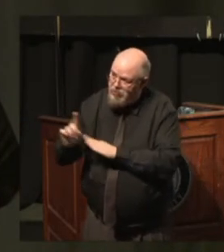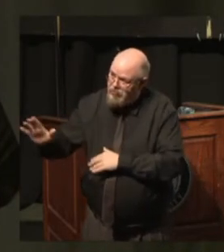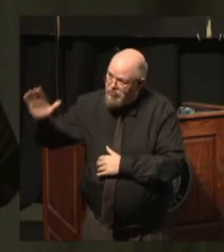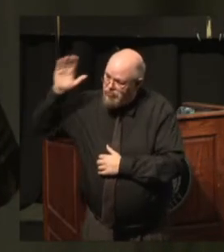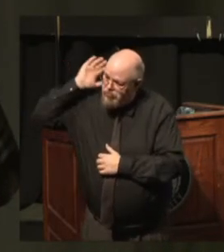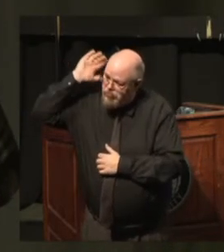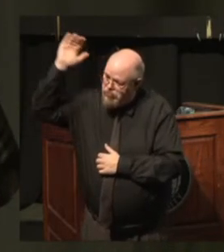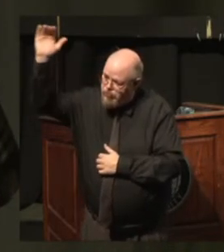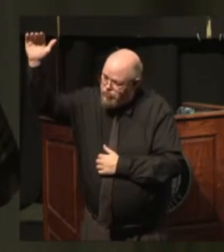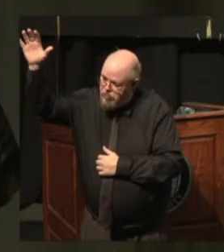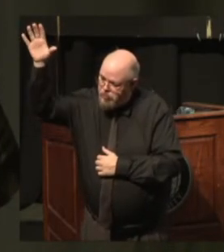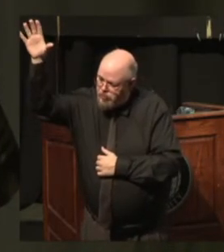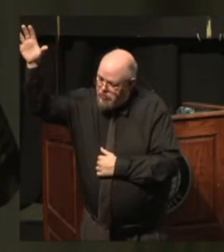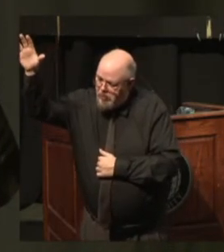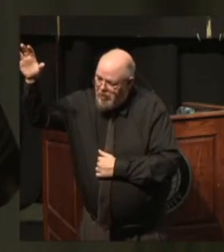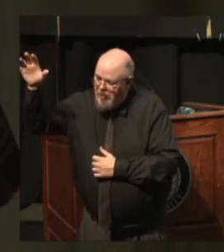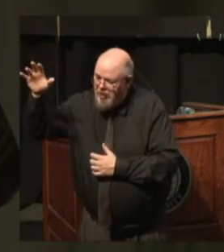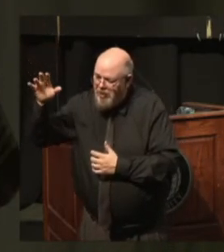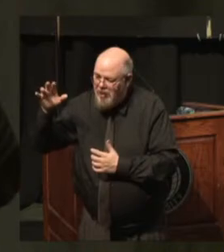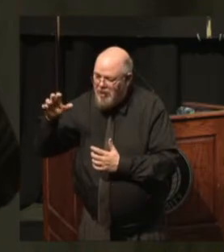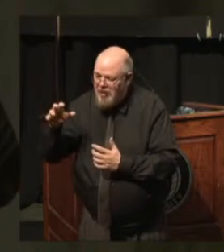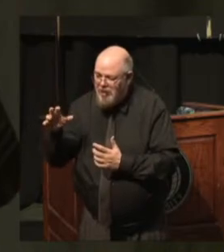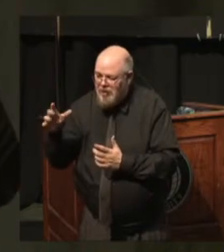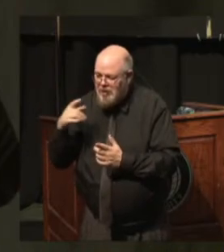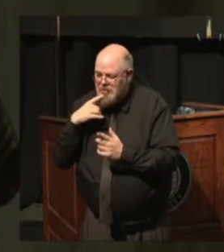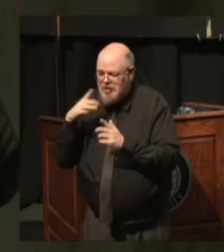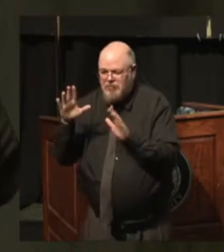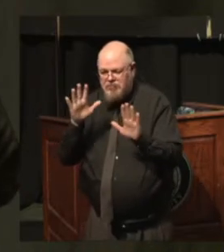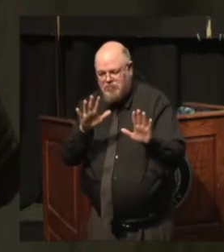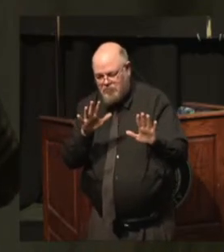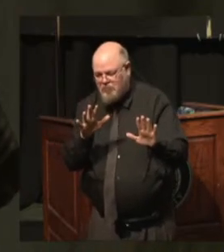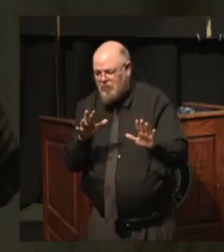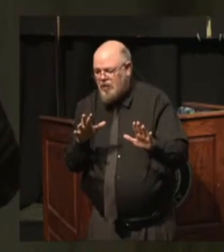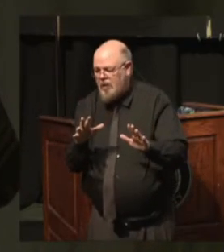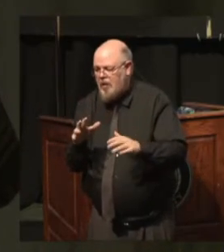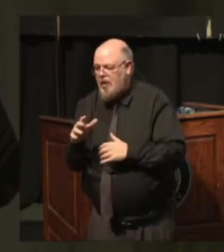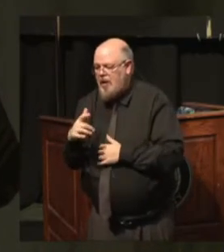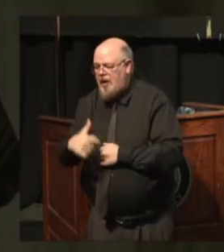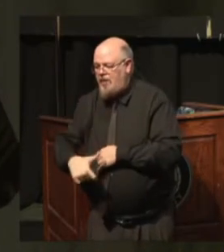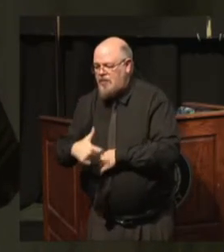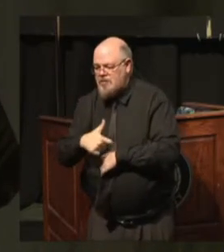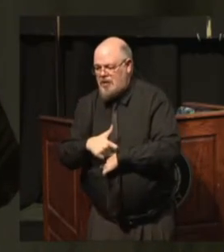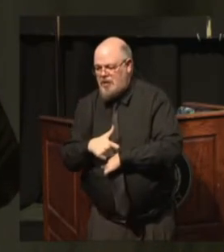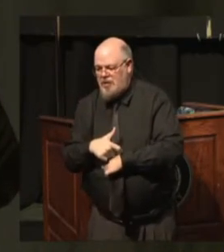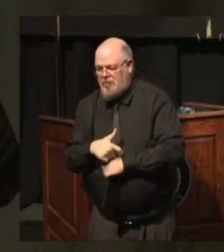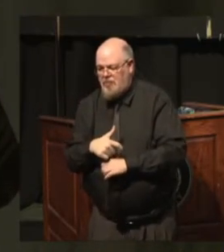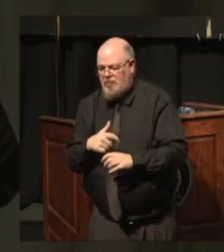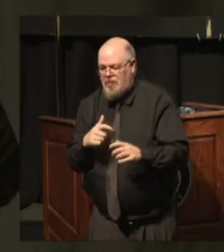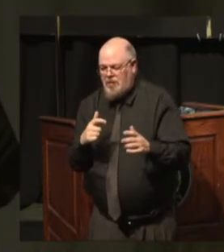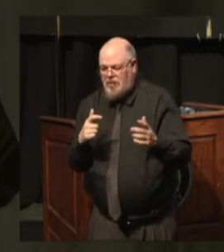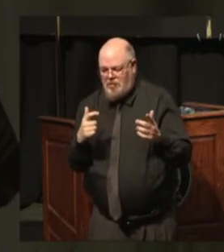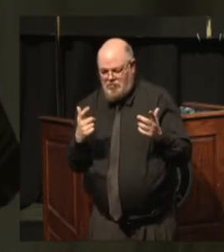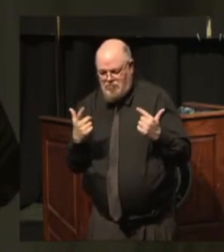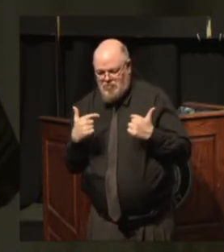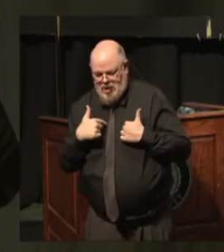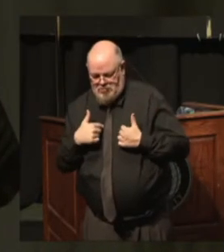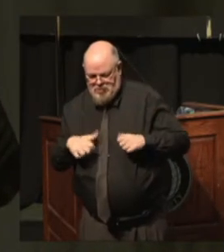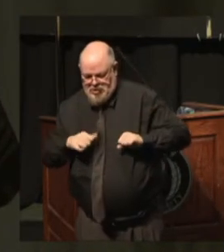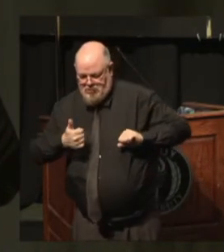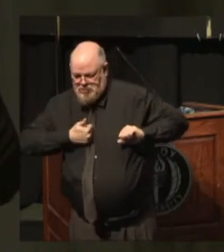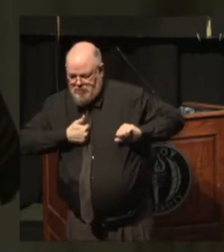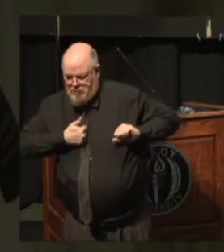told his army, I got this. And every day he walks out, there's this valley, and they're on these two sides. And he